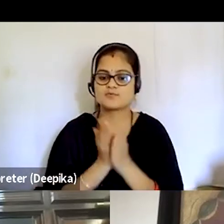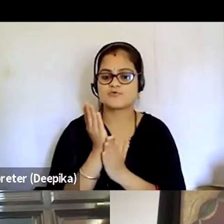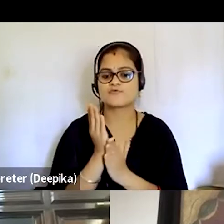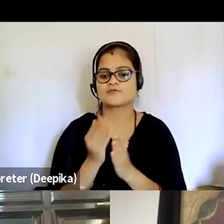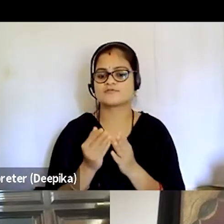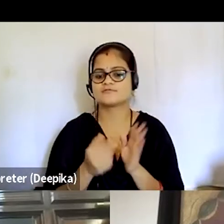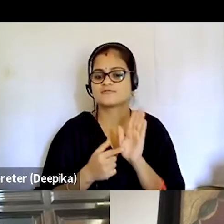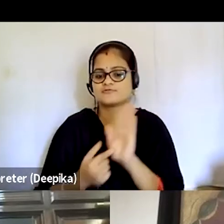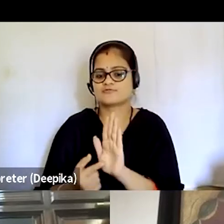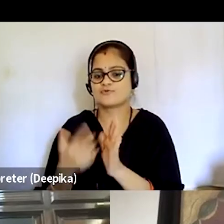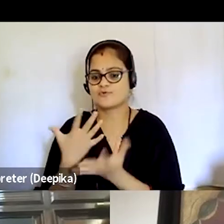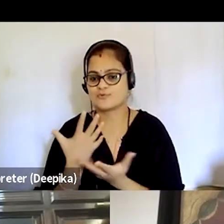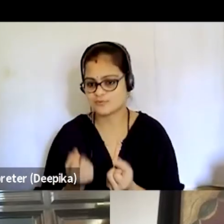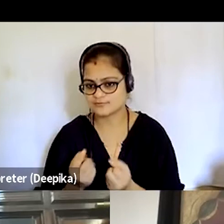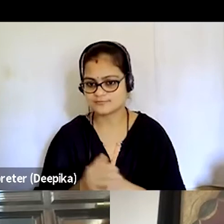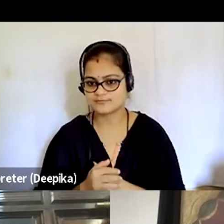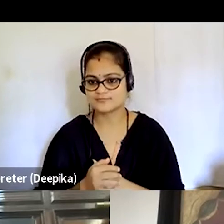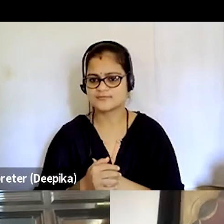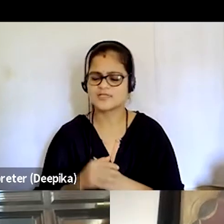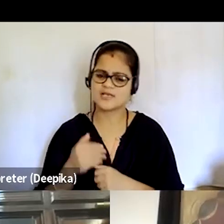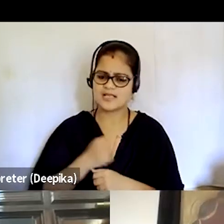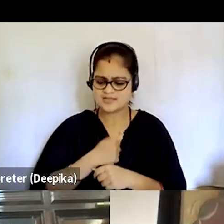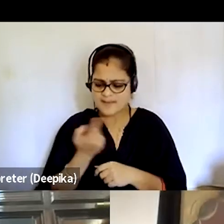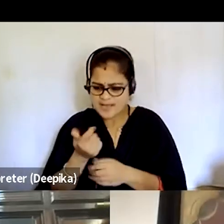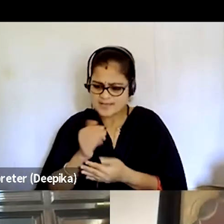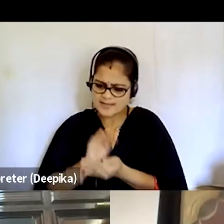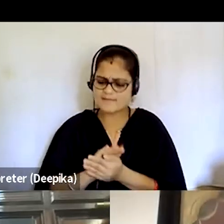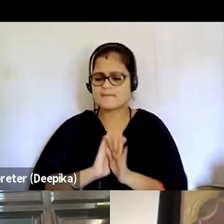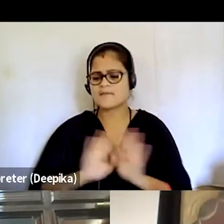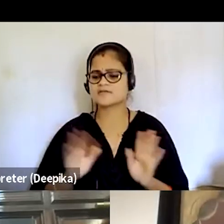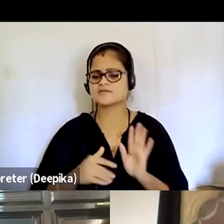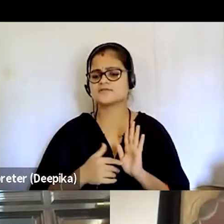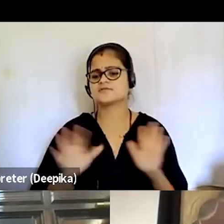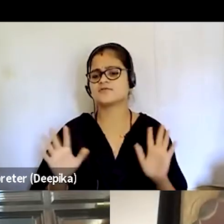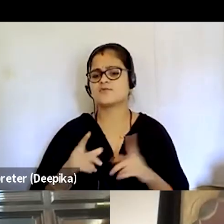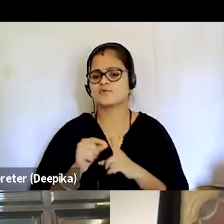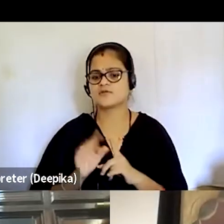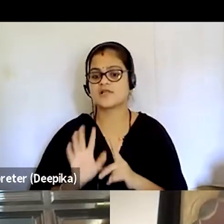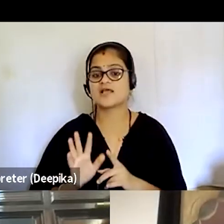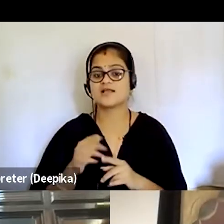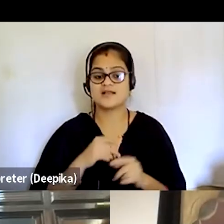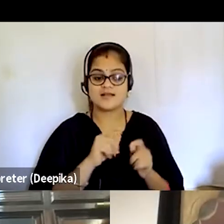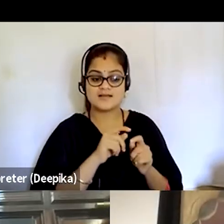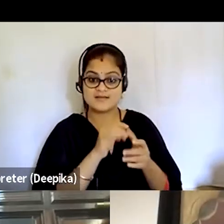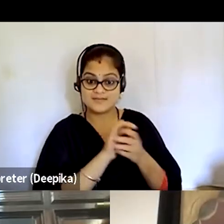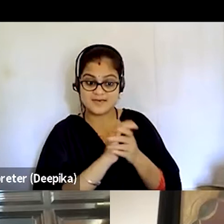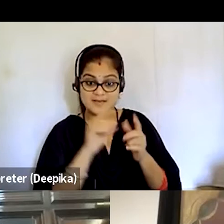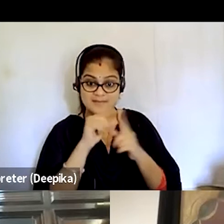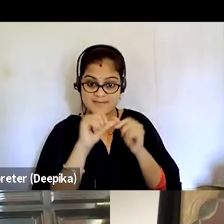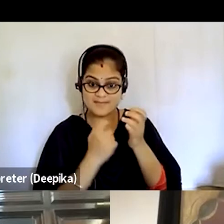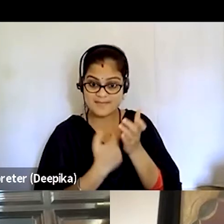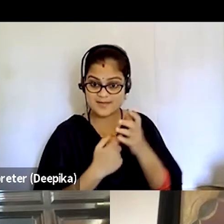can do within the budgets that I have. So I pitched to the partners that I wanted it to